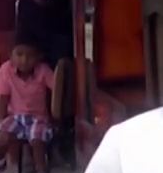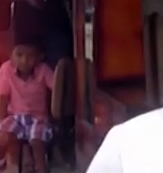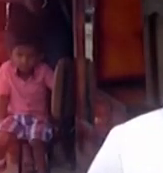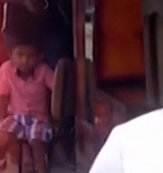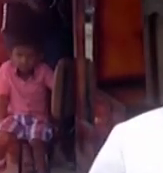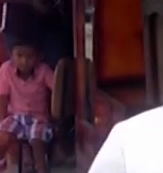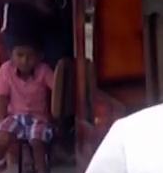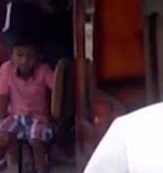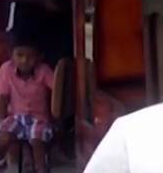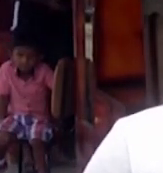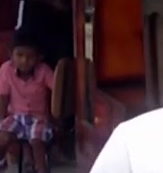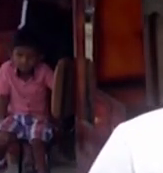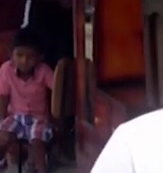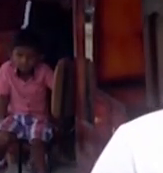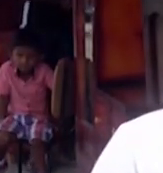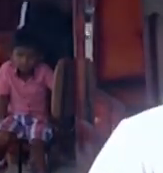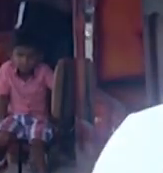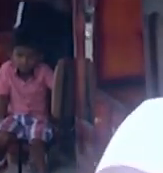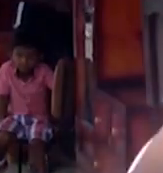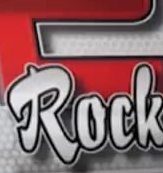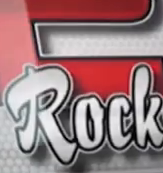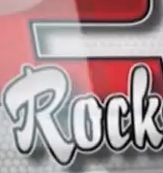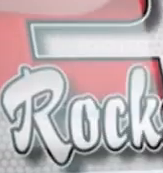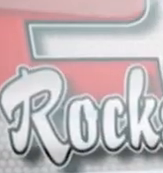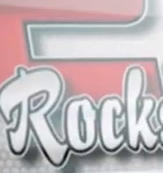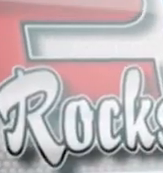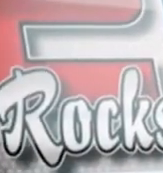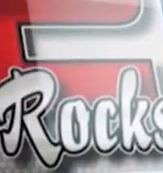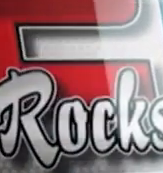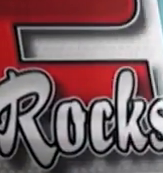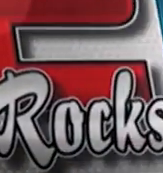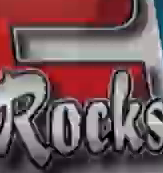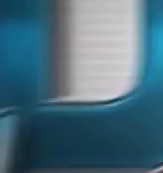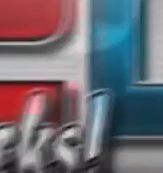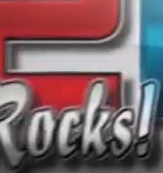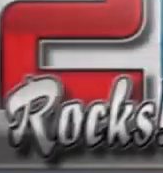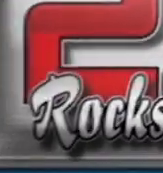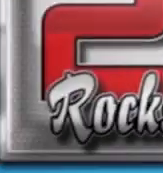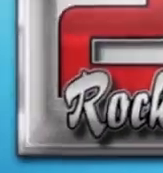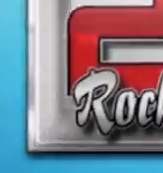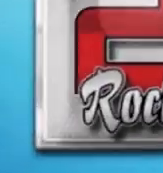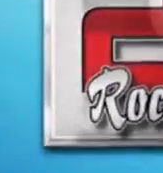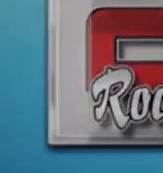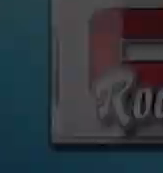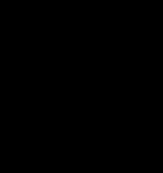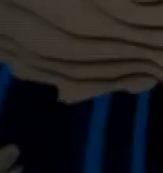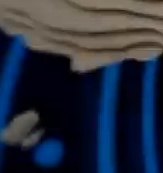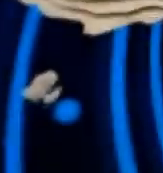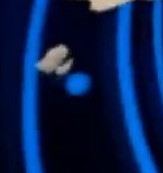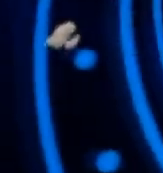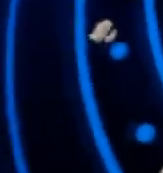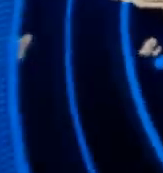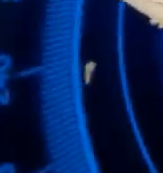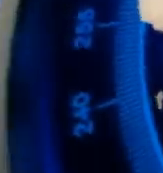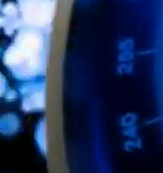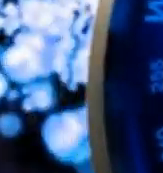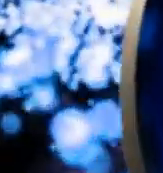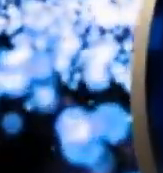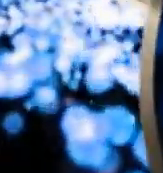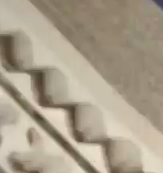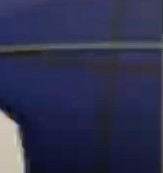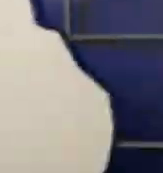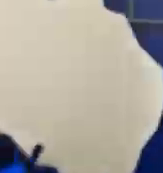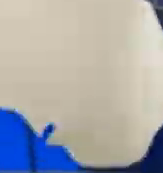We love Today FM. Today FM rocks. Today's hit music on Today FM.